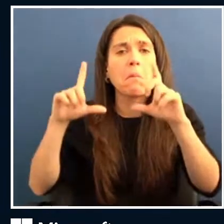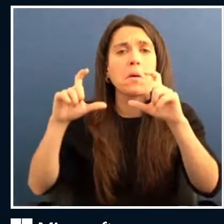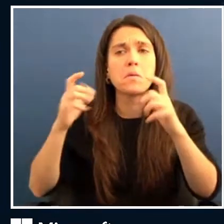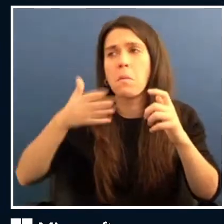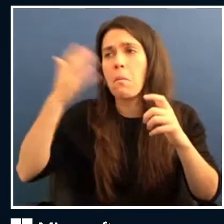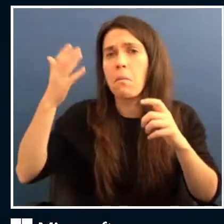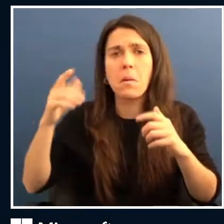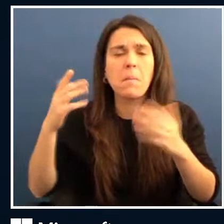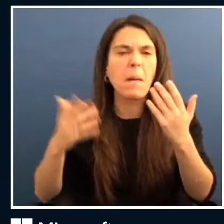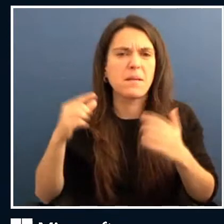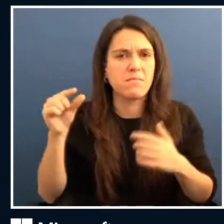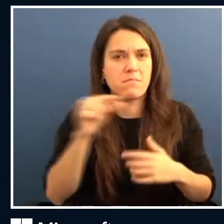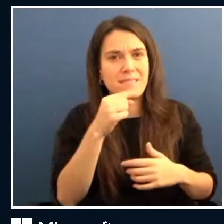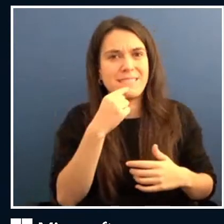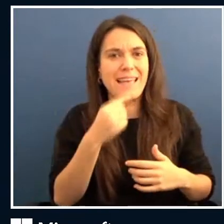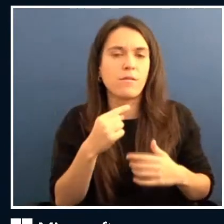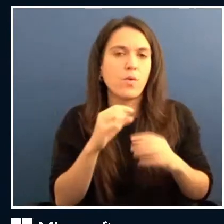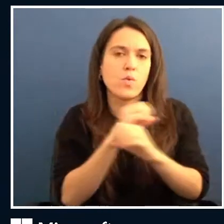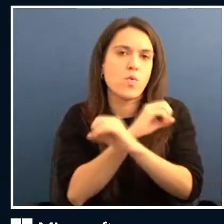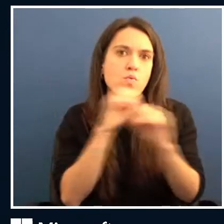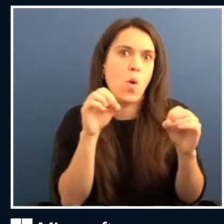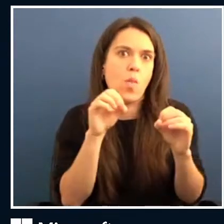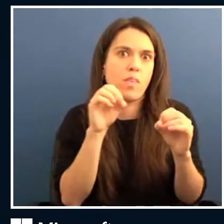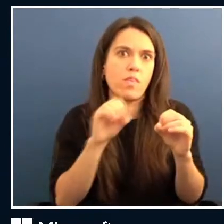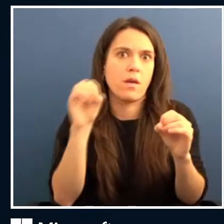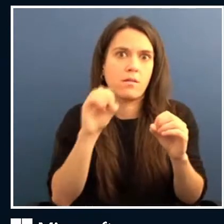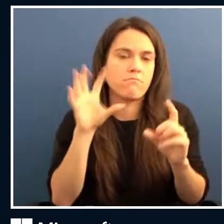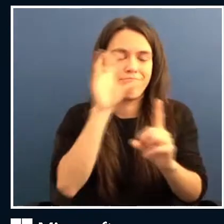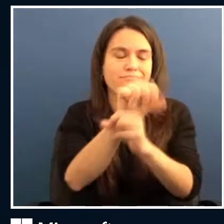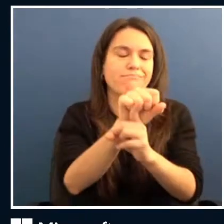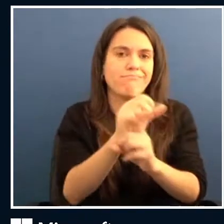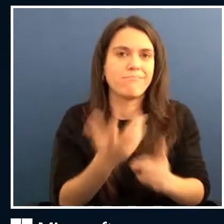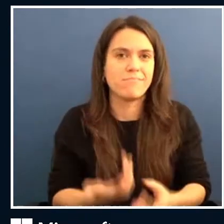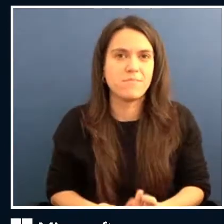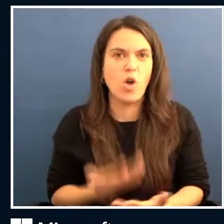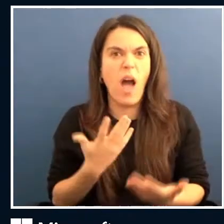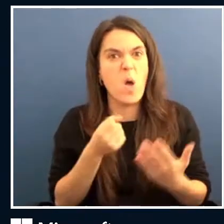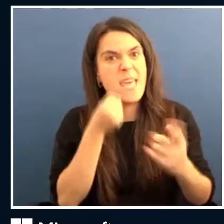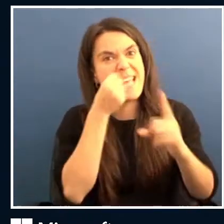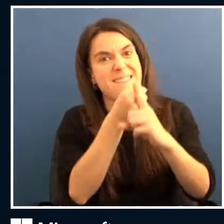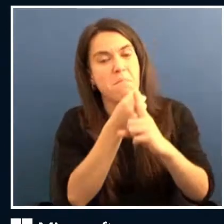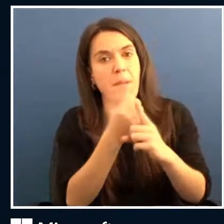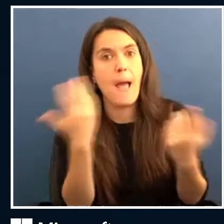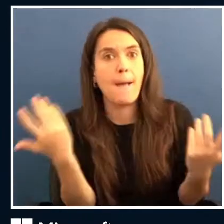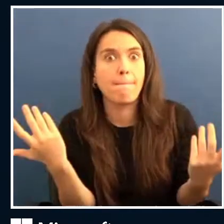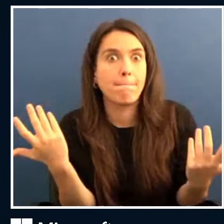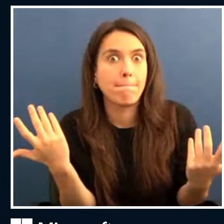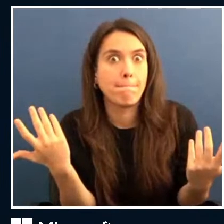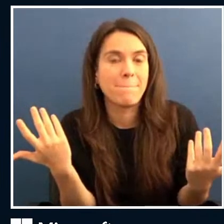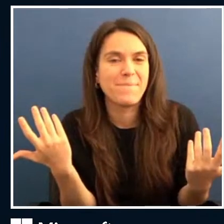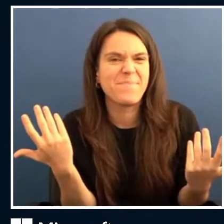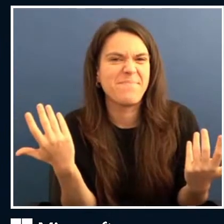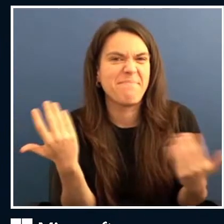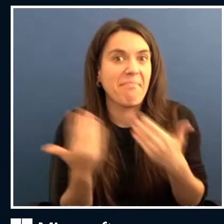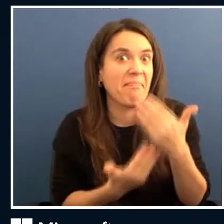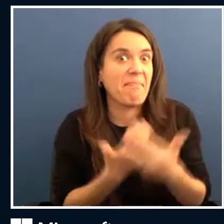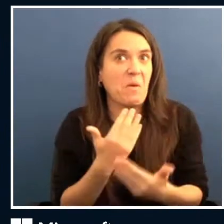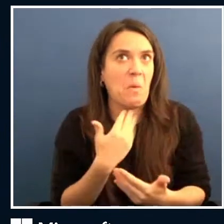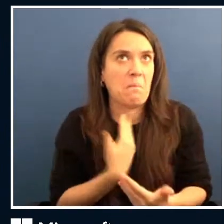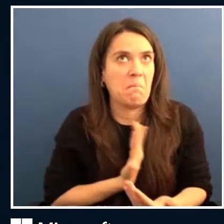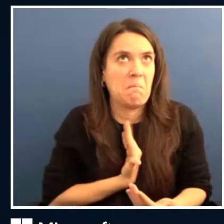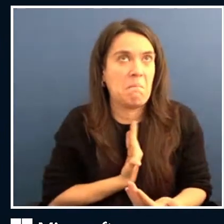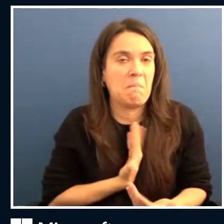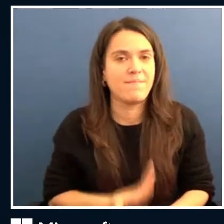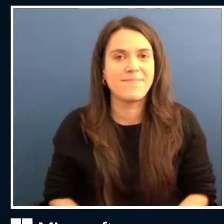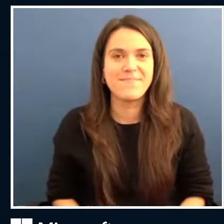tags detected. And so how that would affect like in serverless, not 100% sure. Yeah,